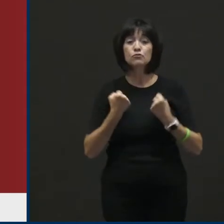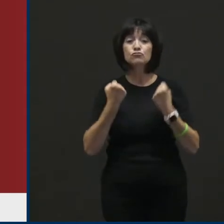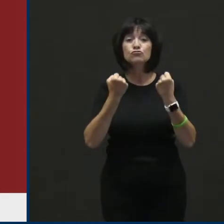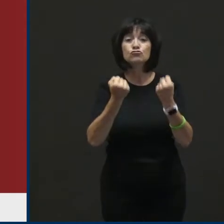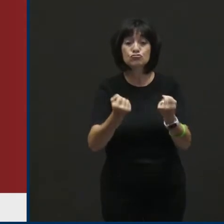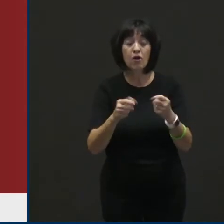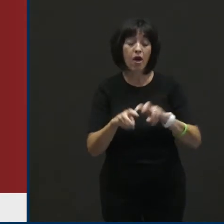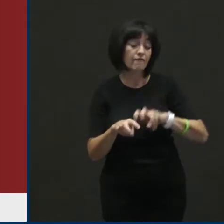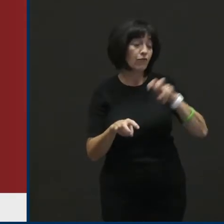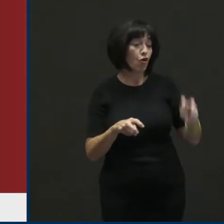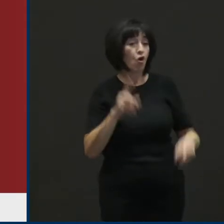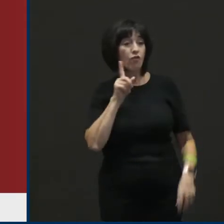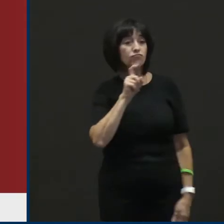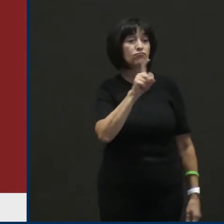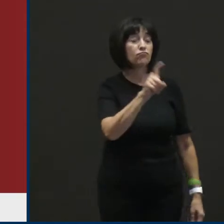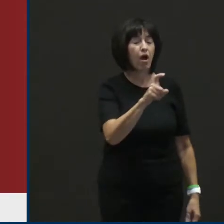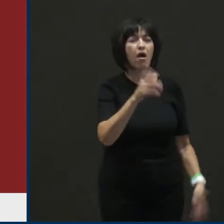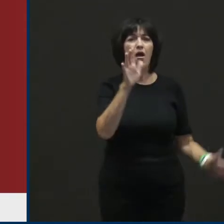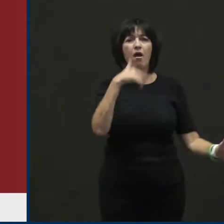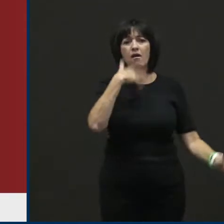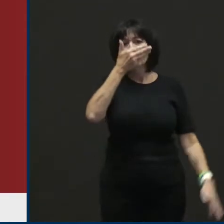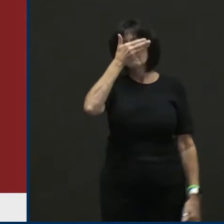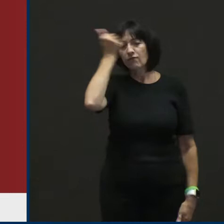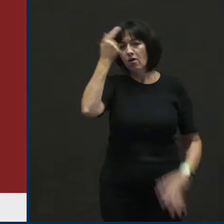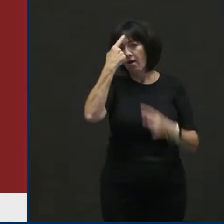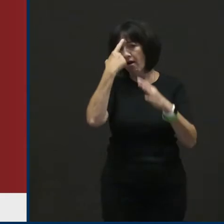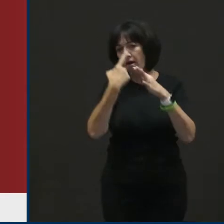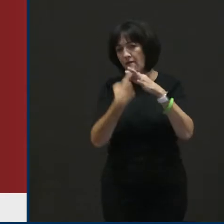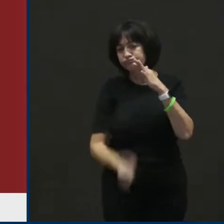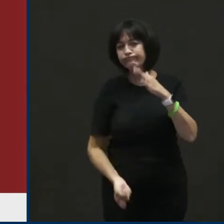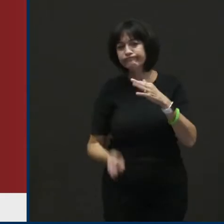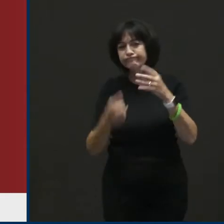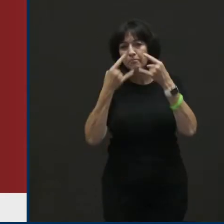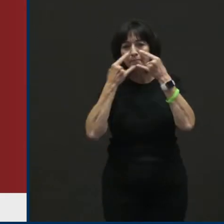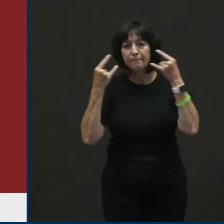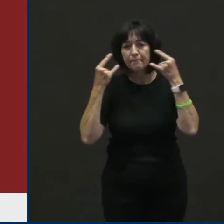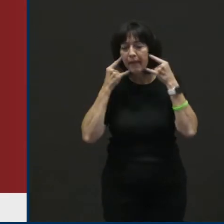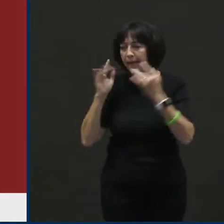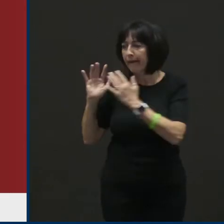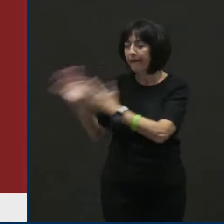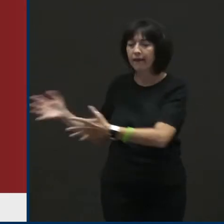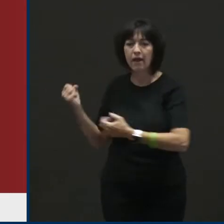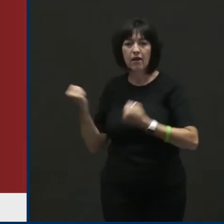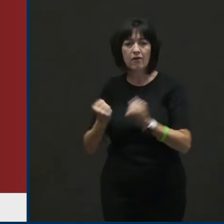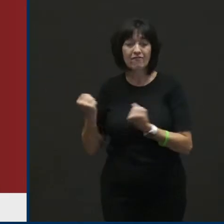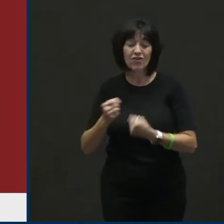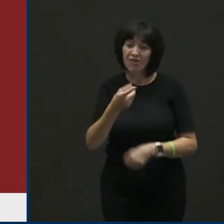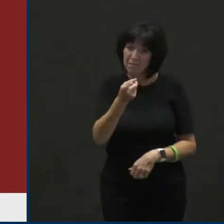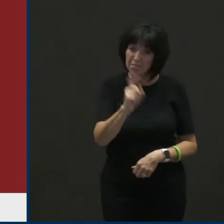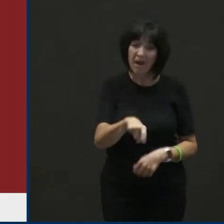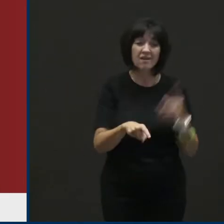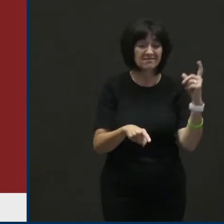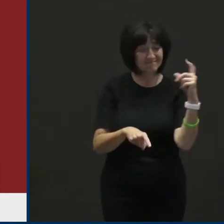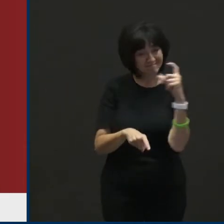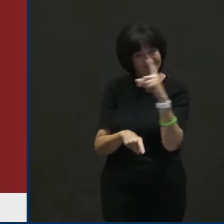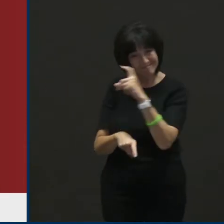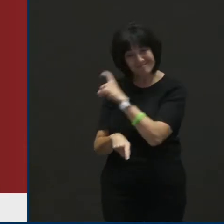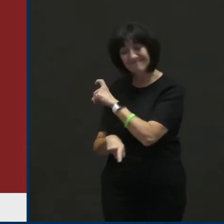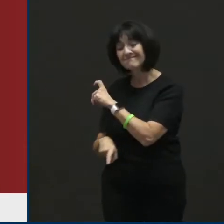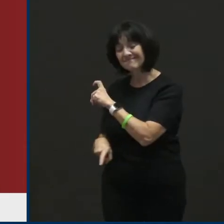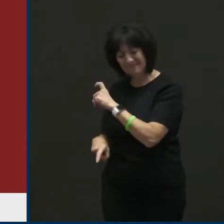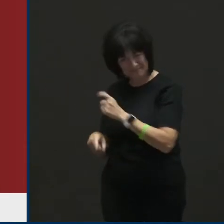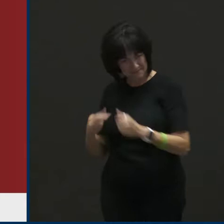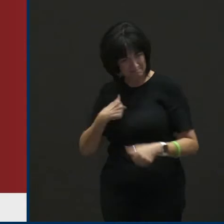got to go back and get the mask. Like all of you, I have those mind